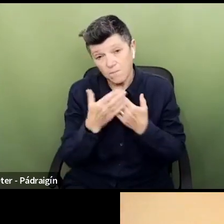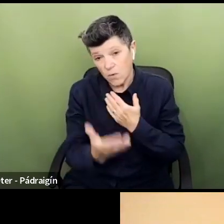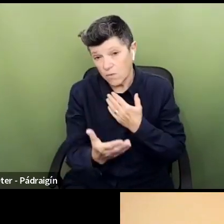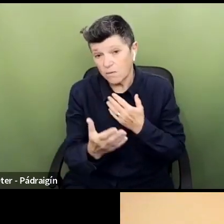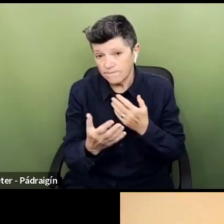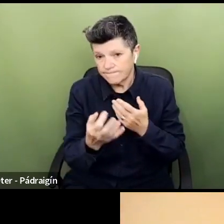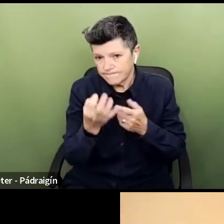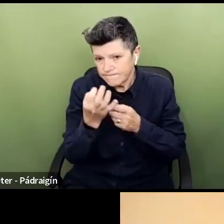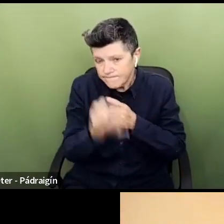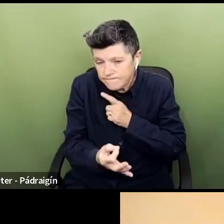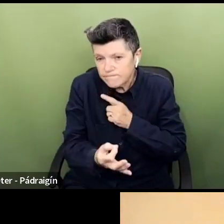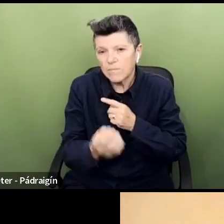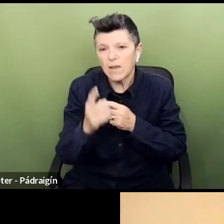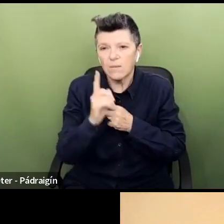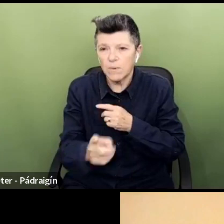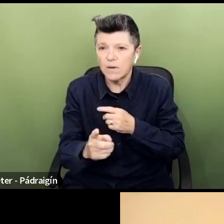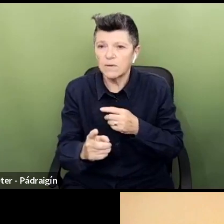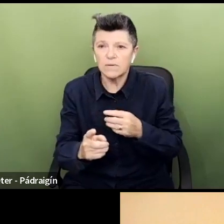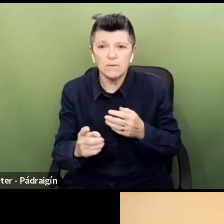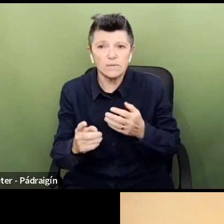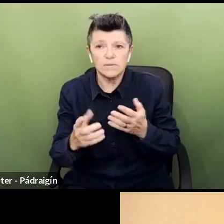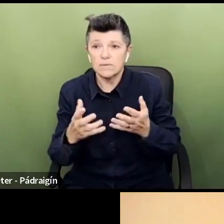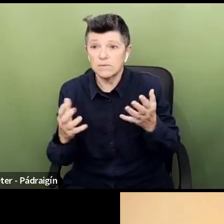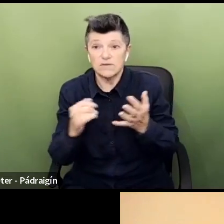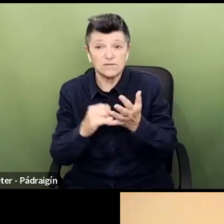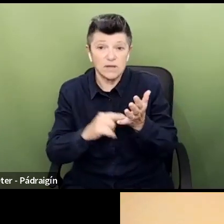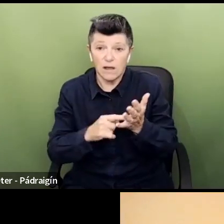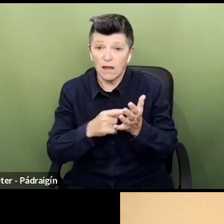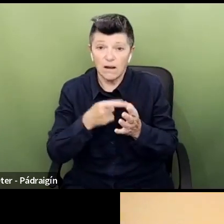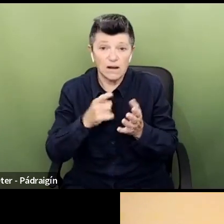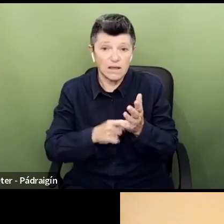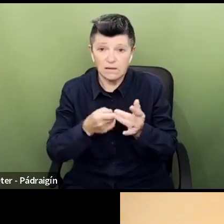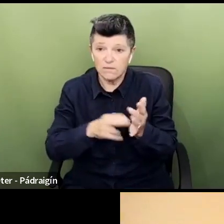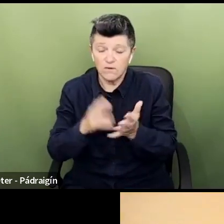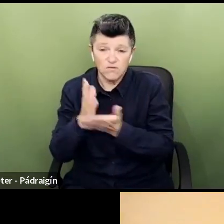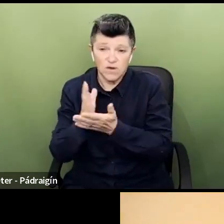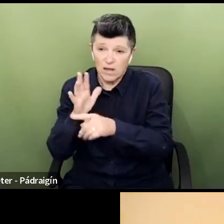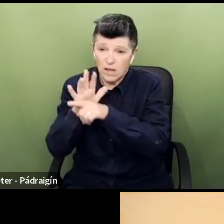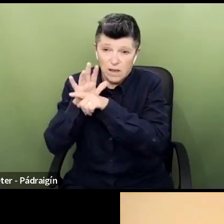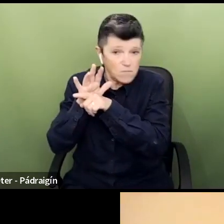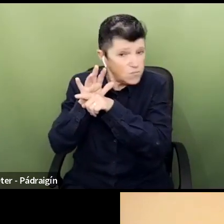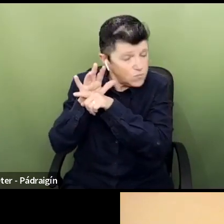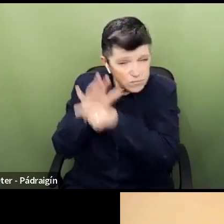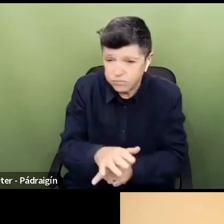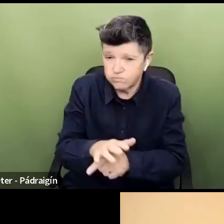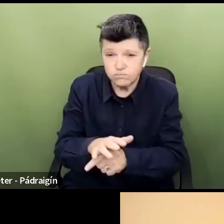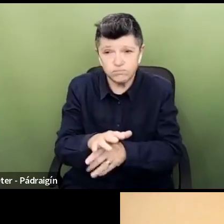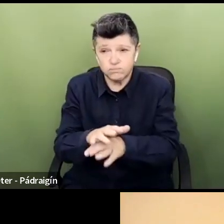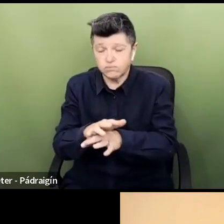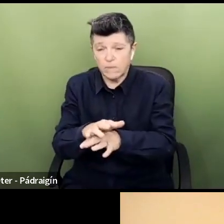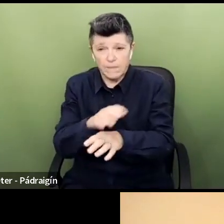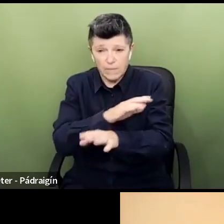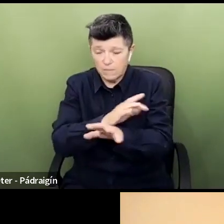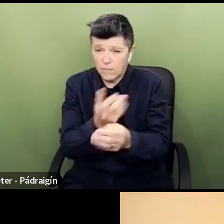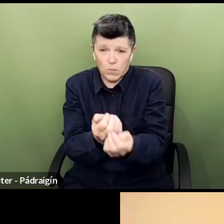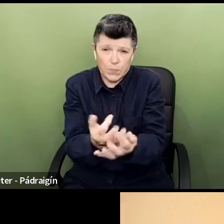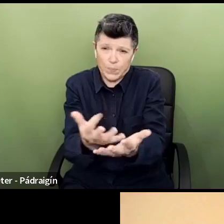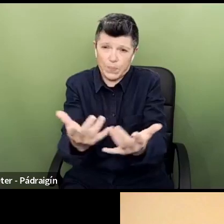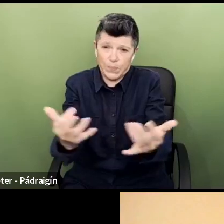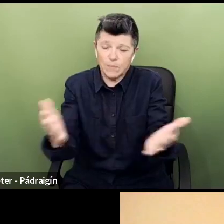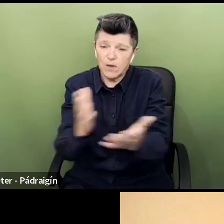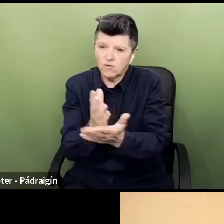even in the most repression regimes like Stalin's, there was a gender imbalance that favored women, incidentally, in terms